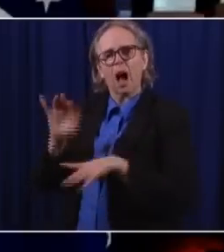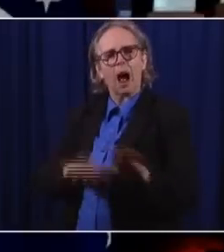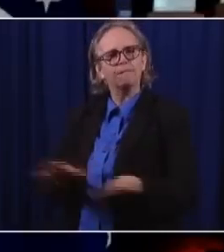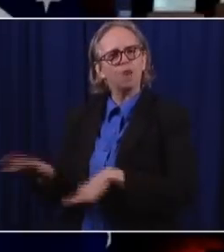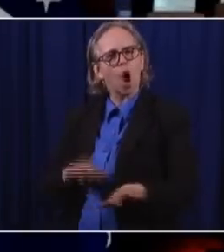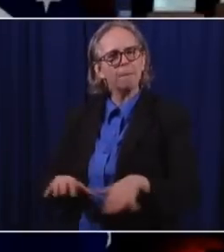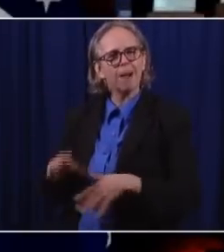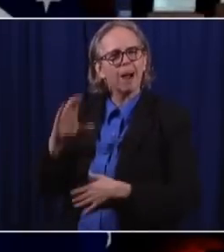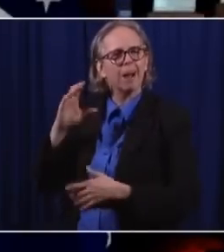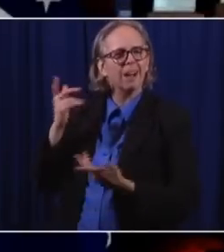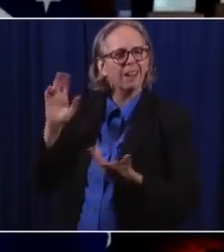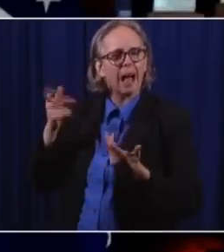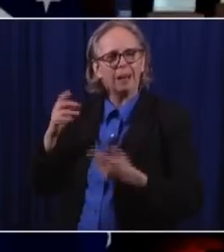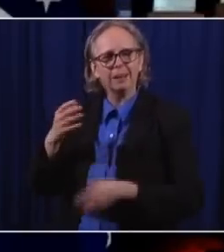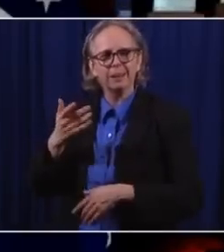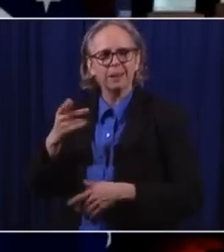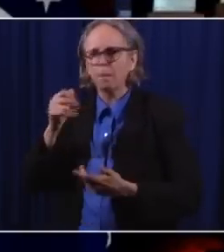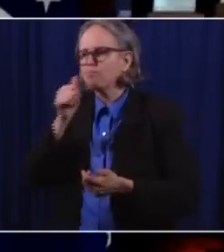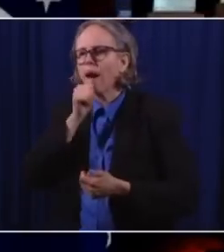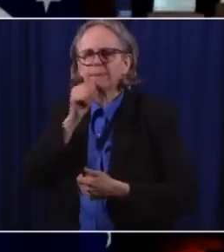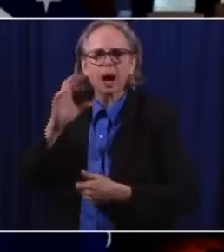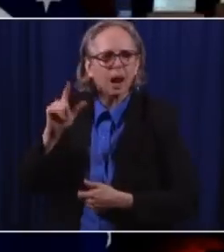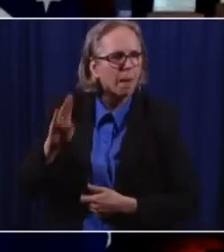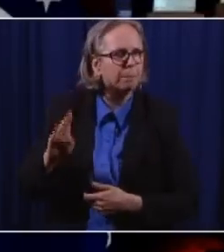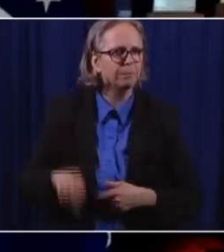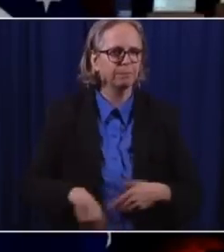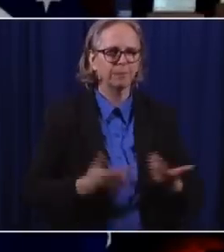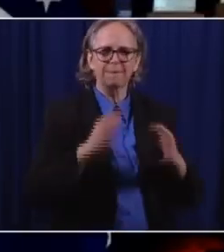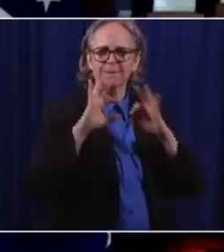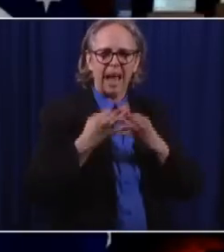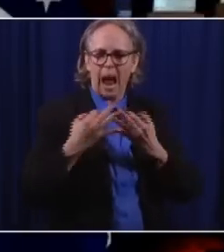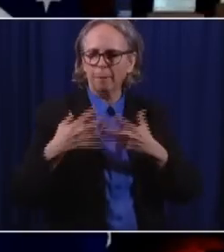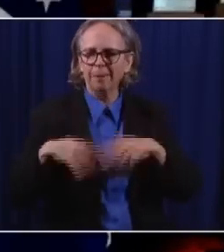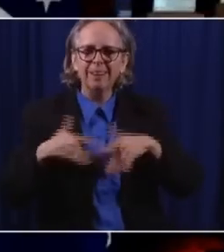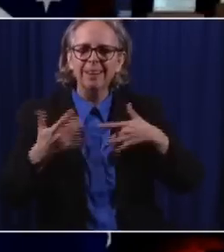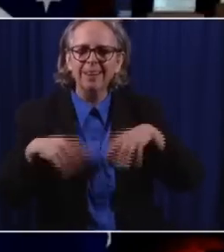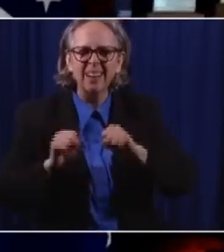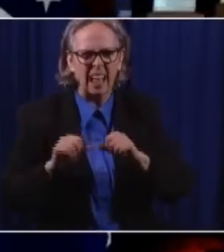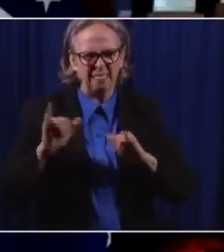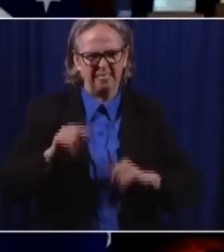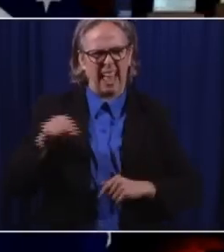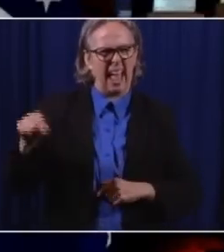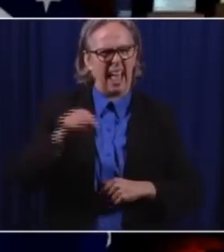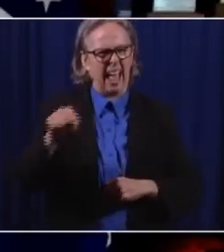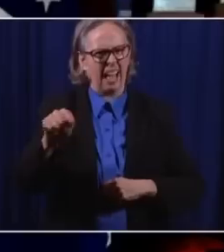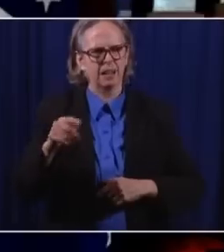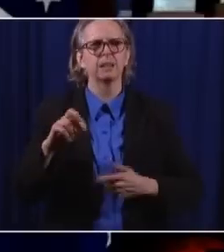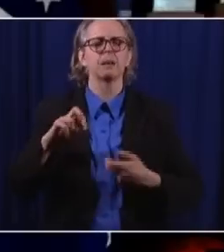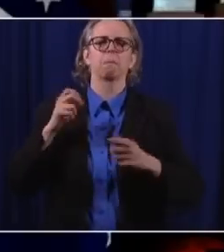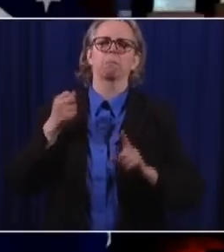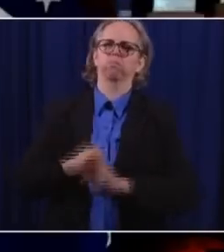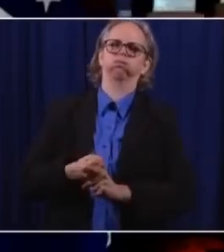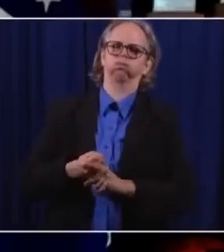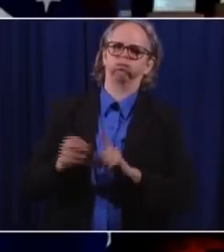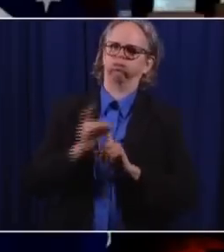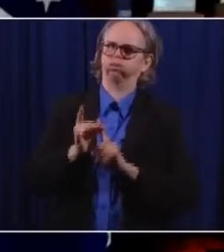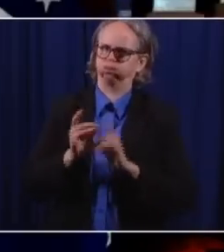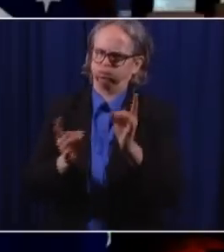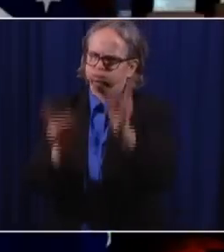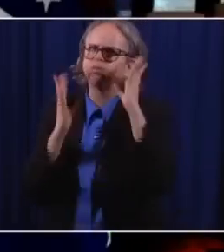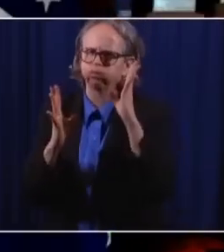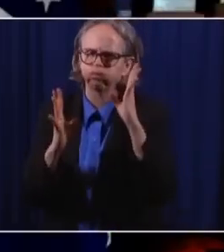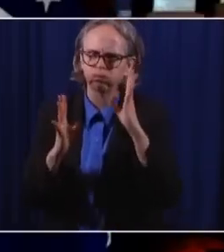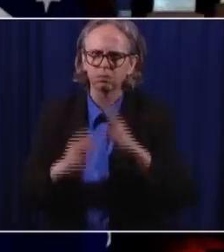social distancing. And it's not that it doesn't happen in business, but the spread and the problem where we don't have a